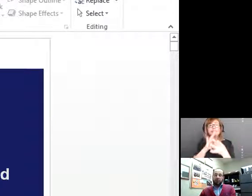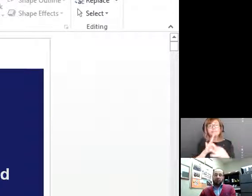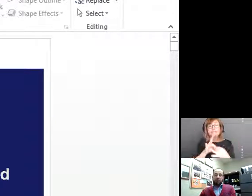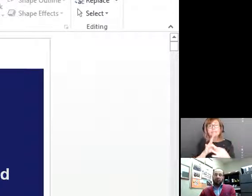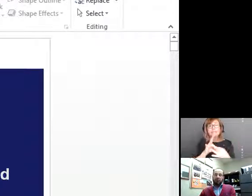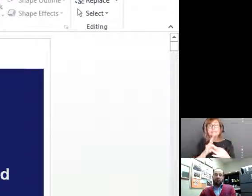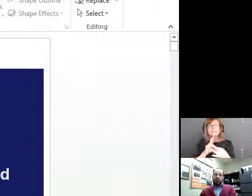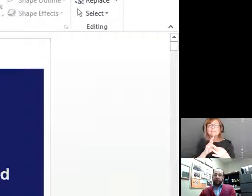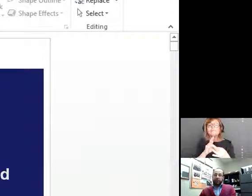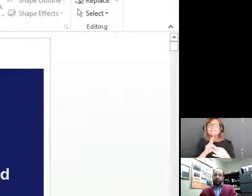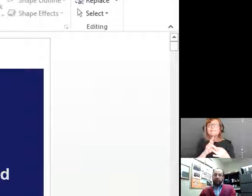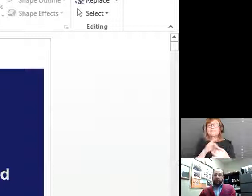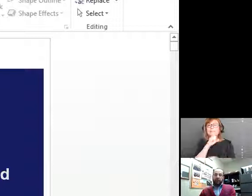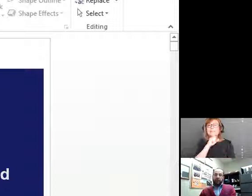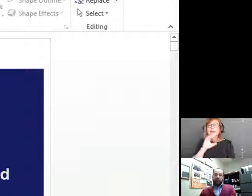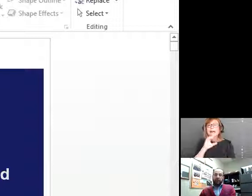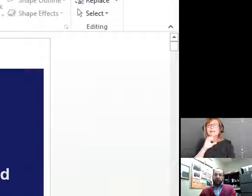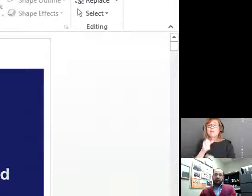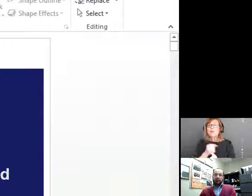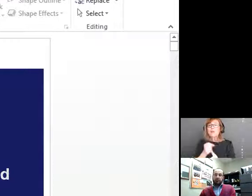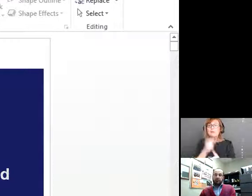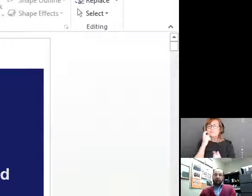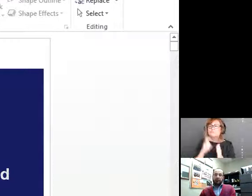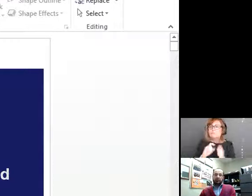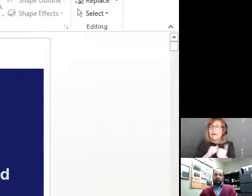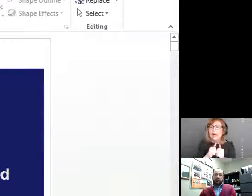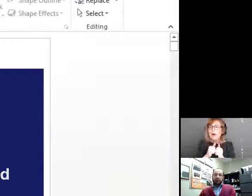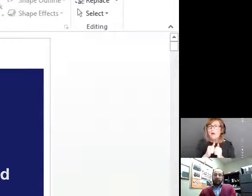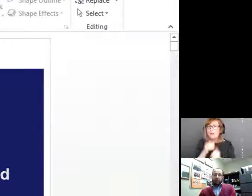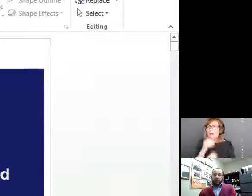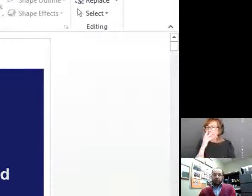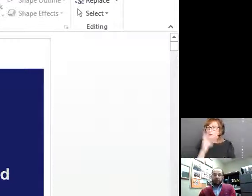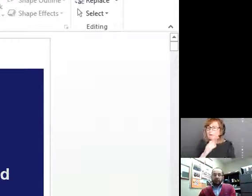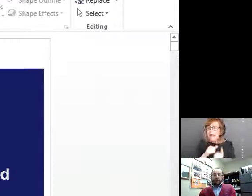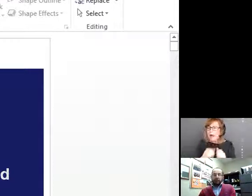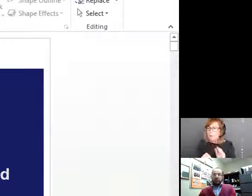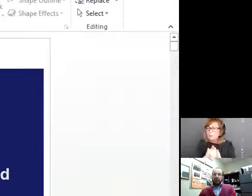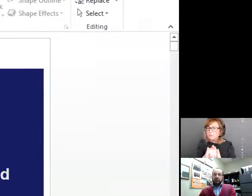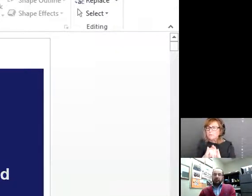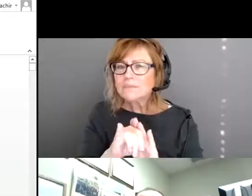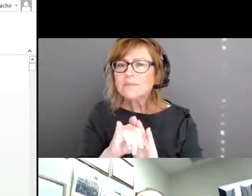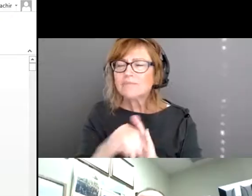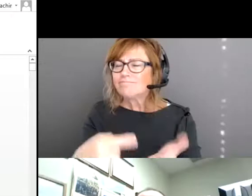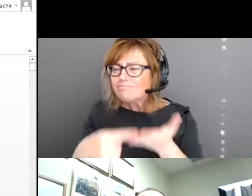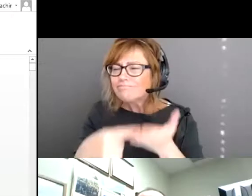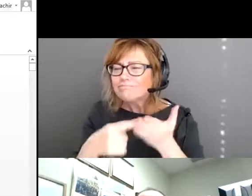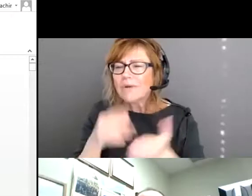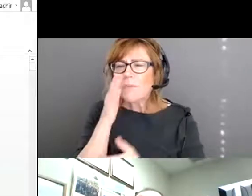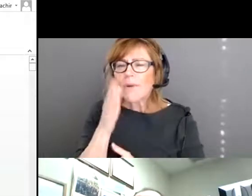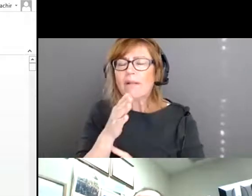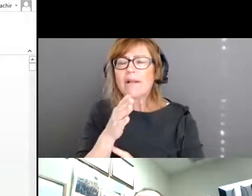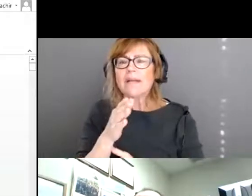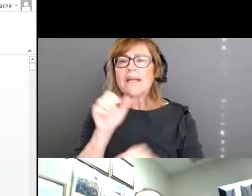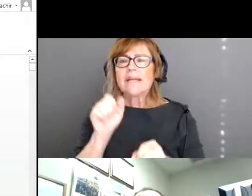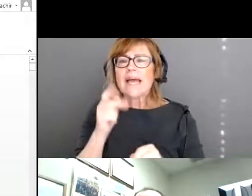to distinguish elder abuse or neglect, how to see the differences between